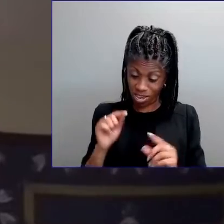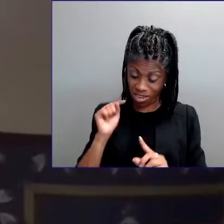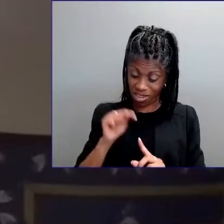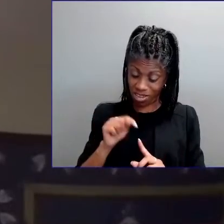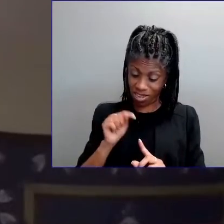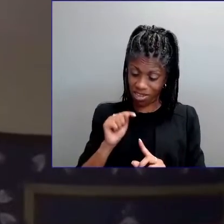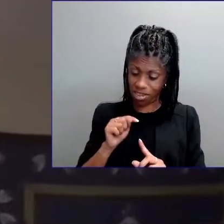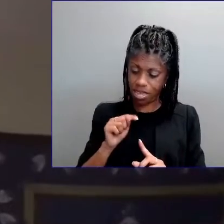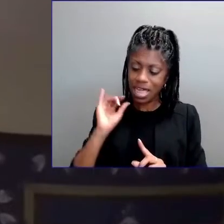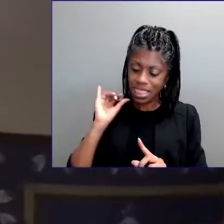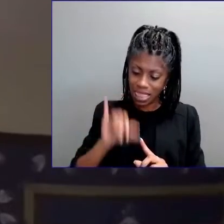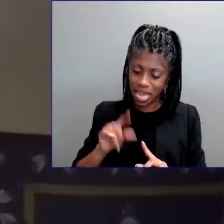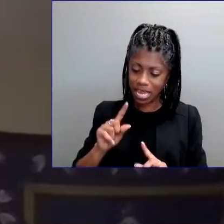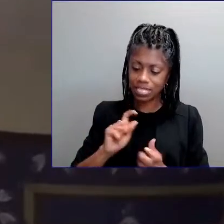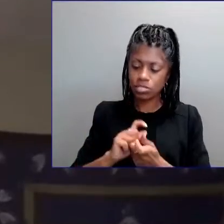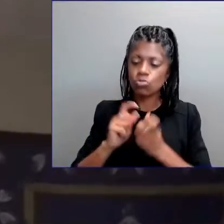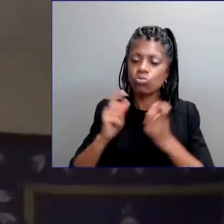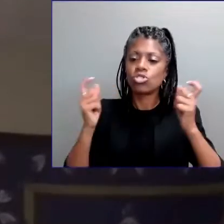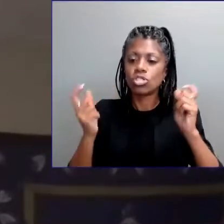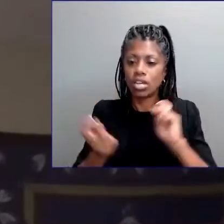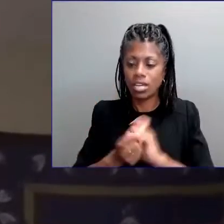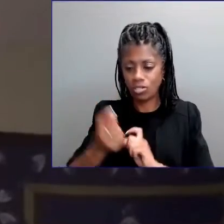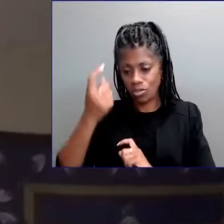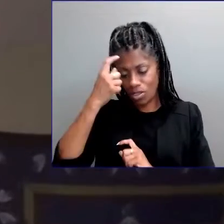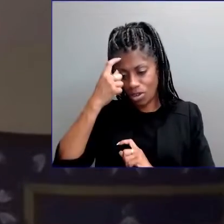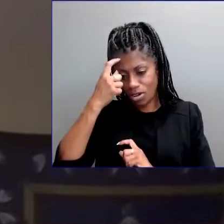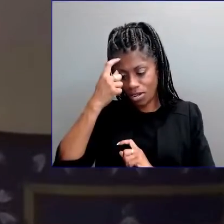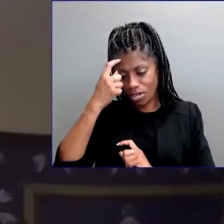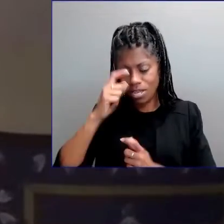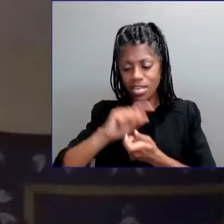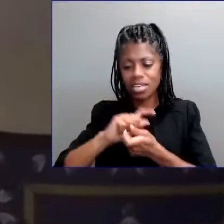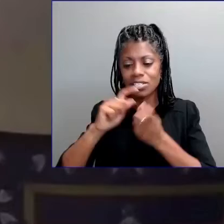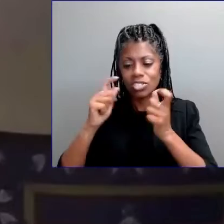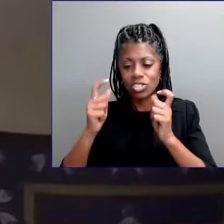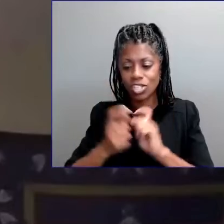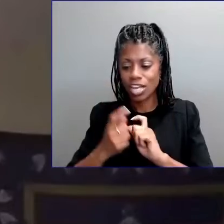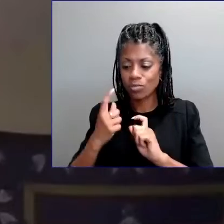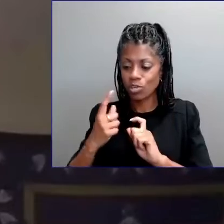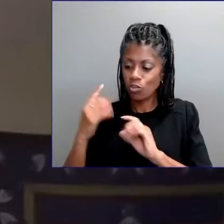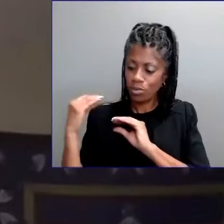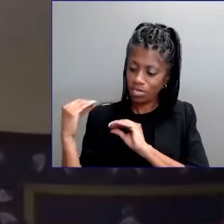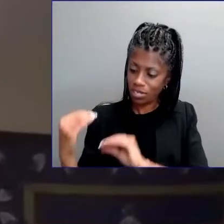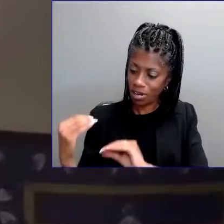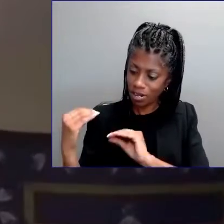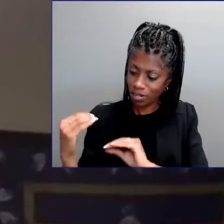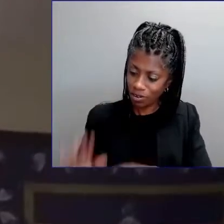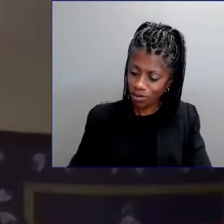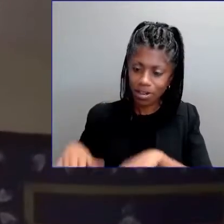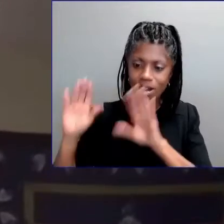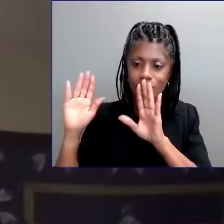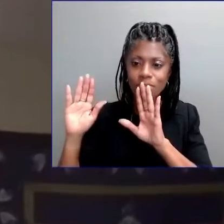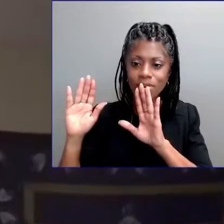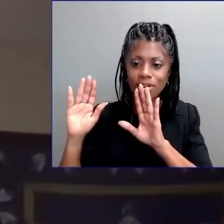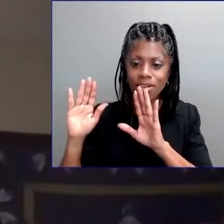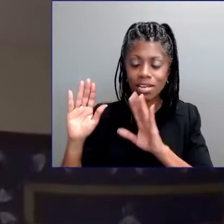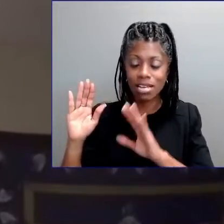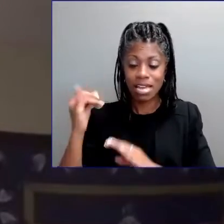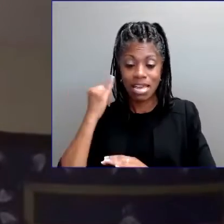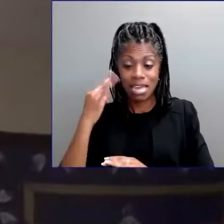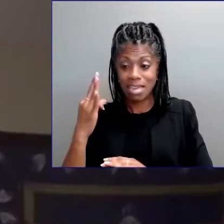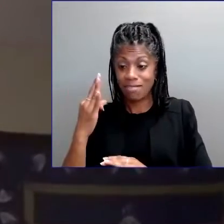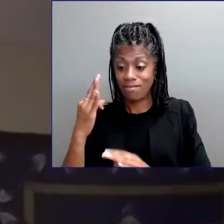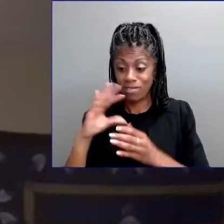value disabled people, the words and the captions on the screen mean very little. If the story doesn't center